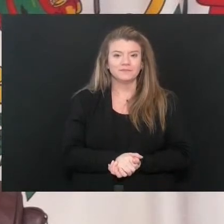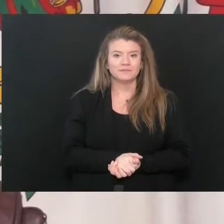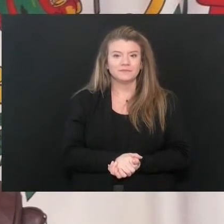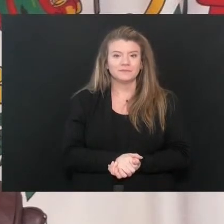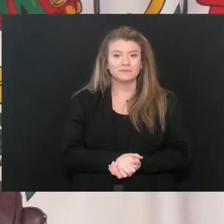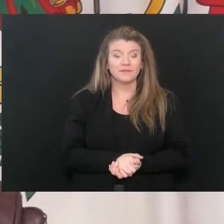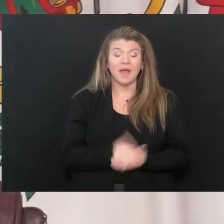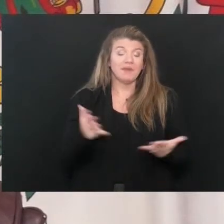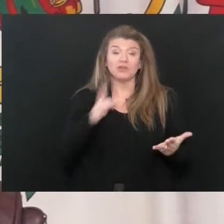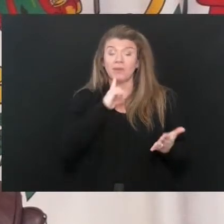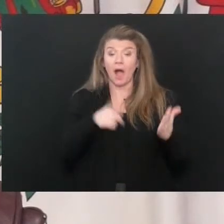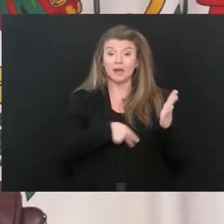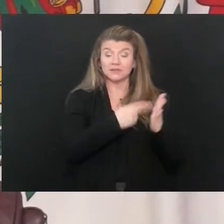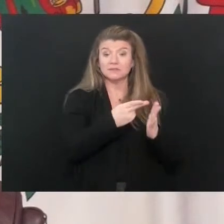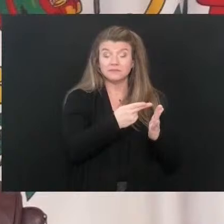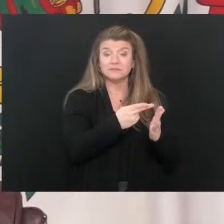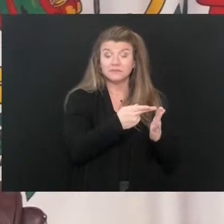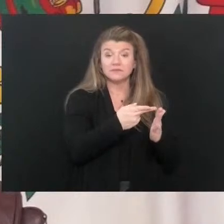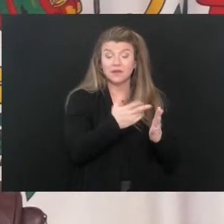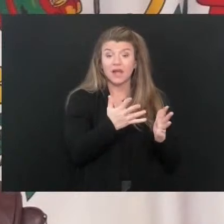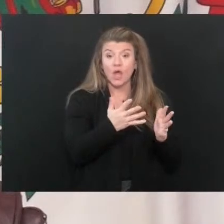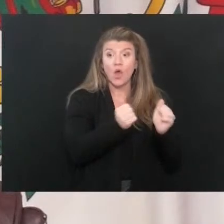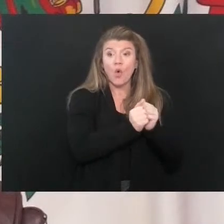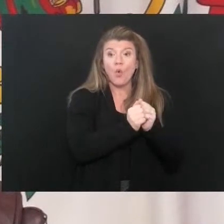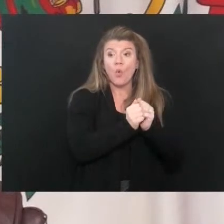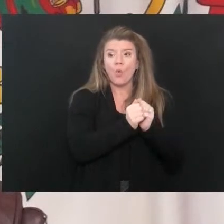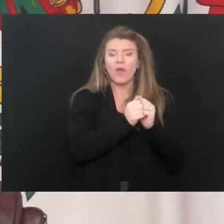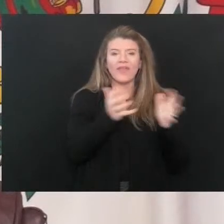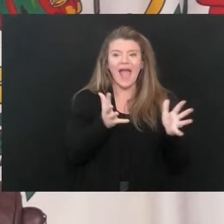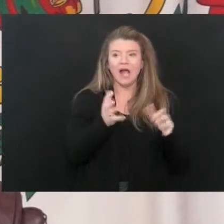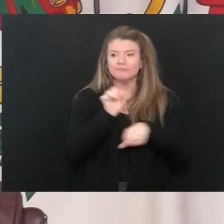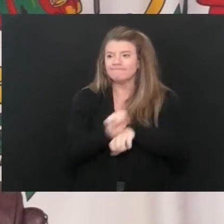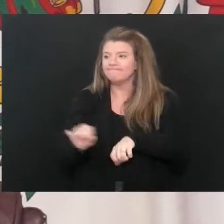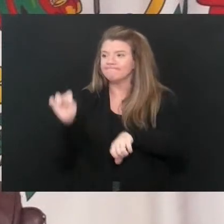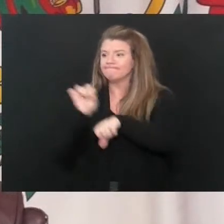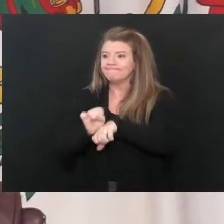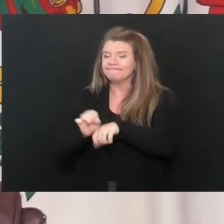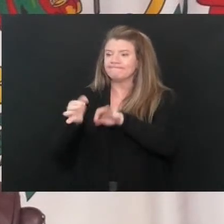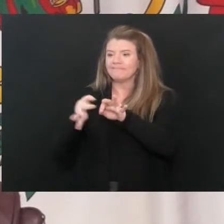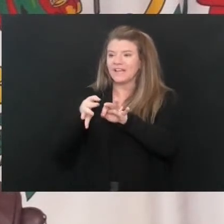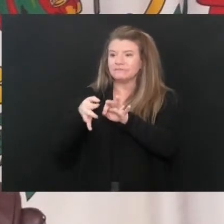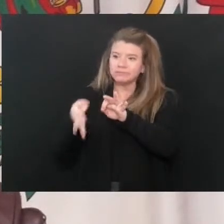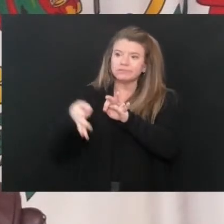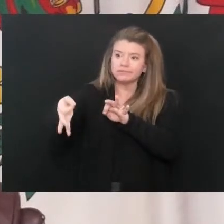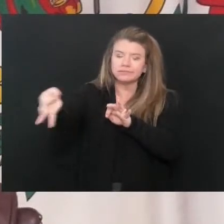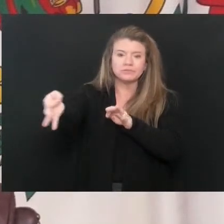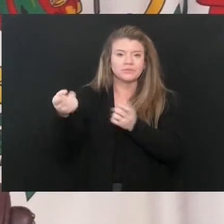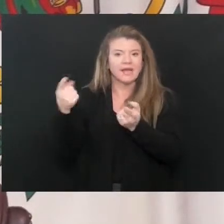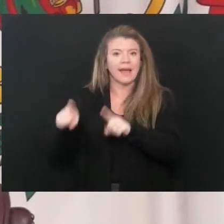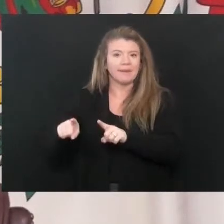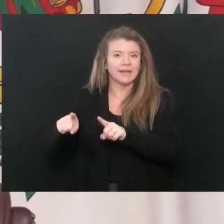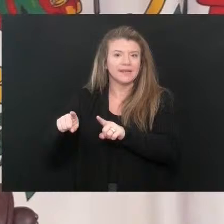just to tell it like it is without belaboring and going on and on about this,